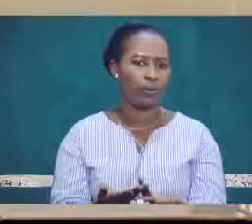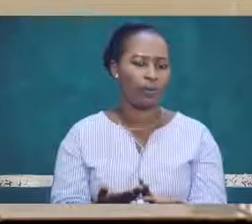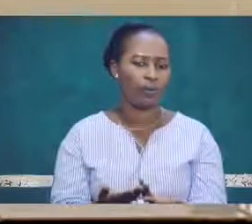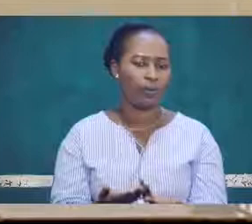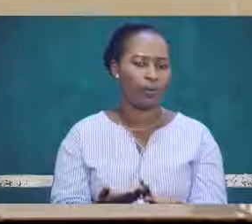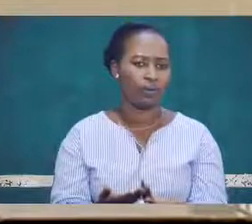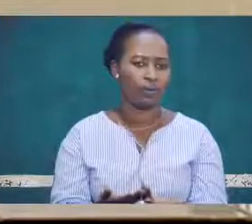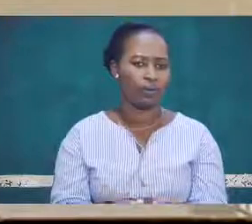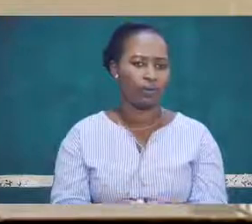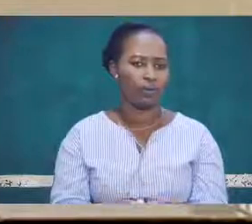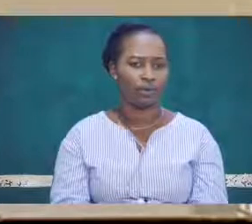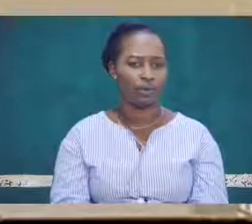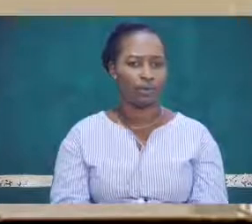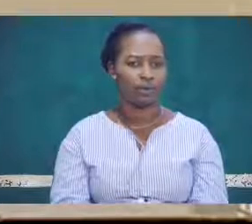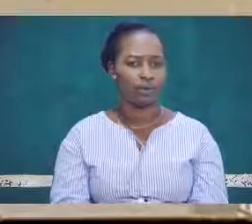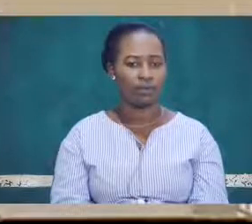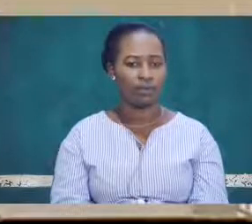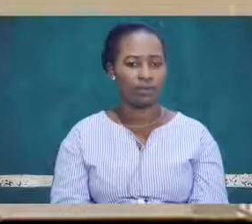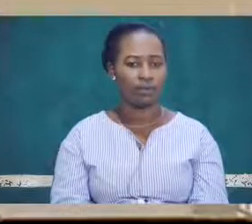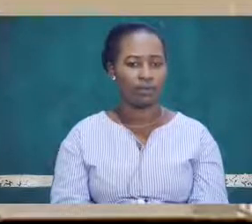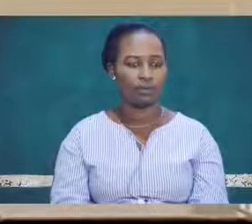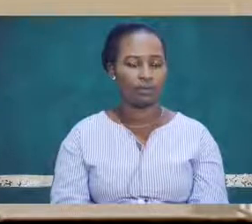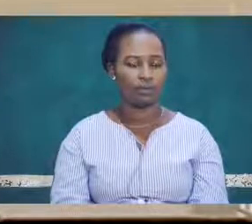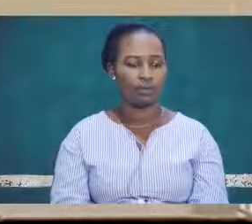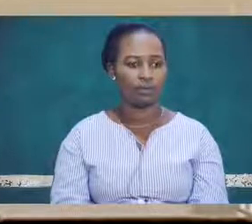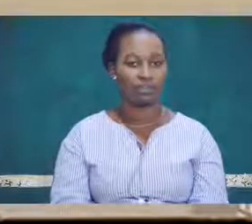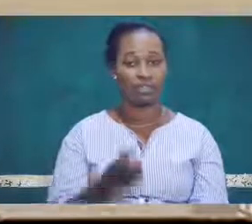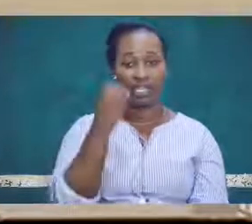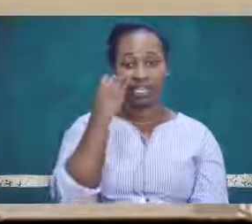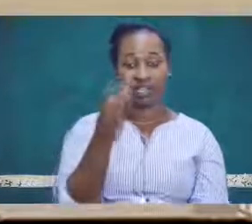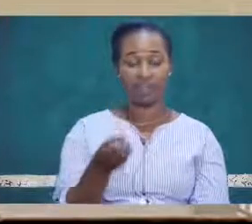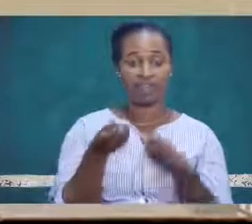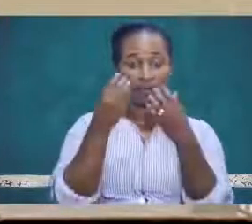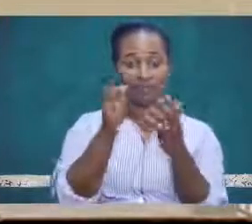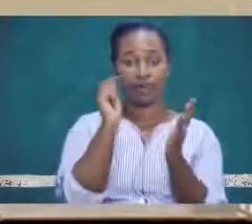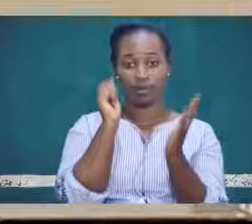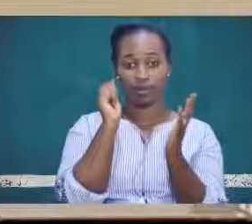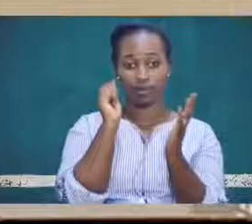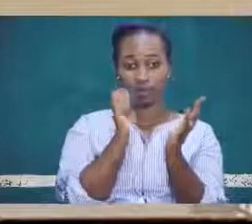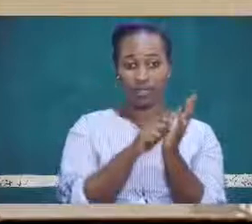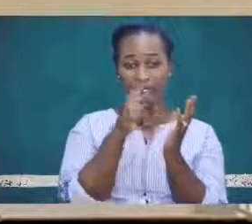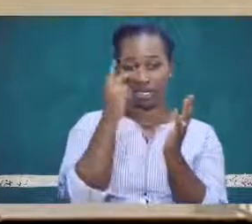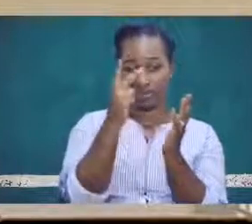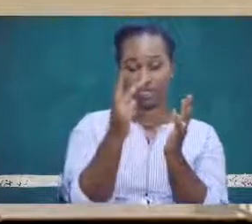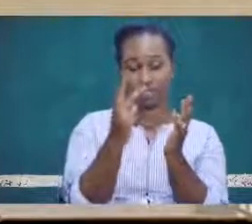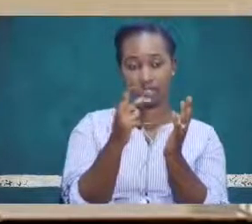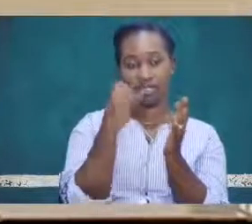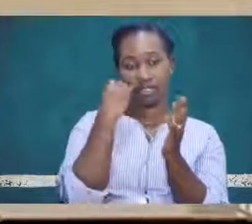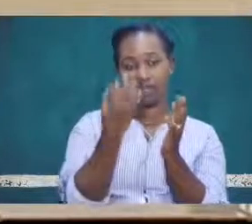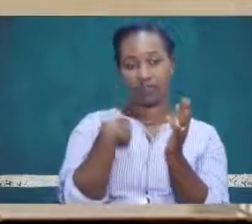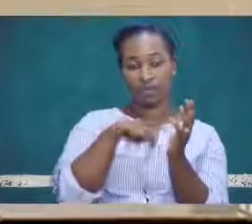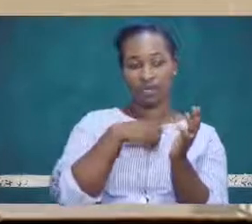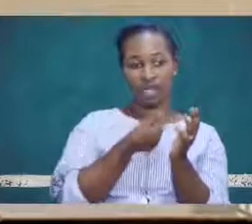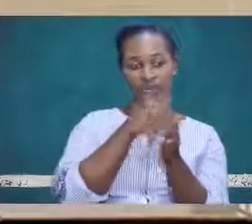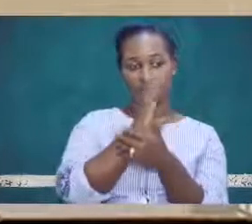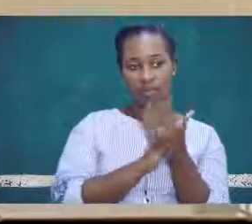the gradient? How do you calculate that? If given 2 points on this graph, if we have some points on this